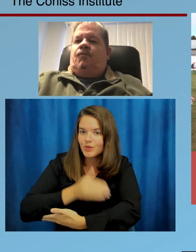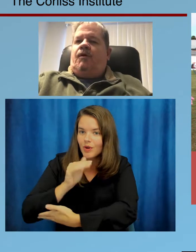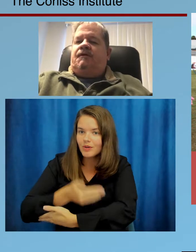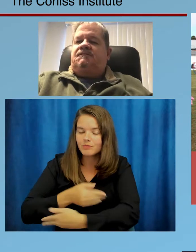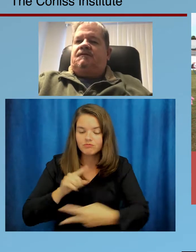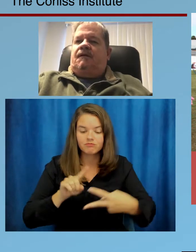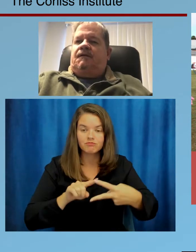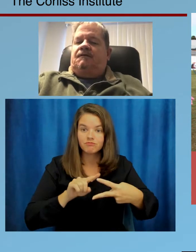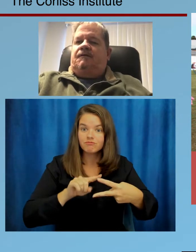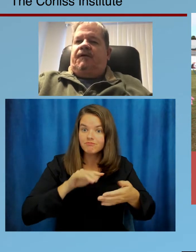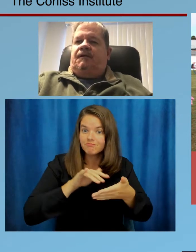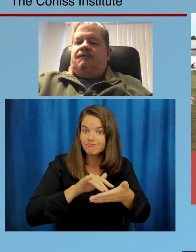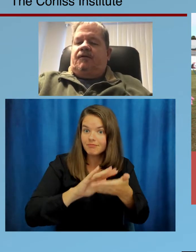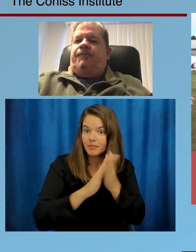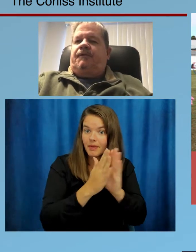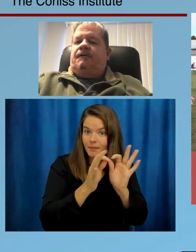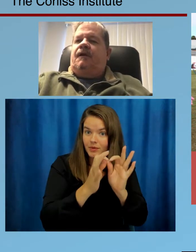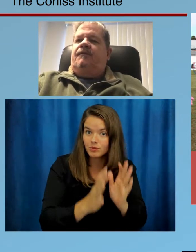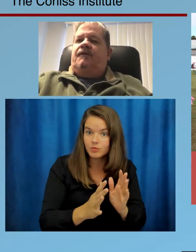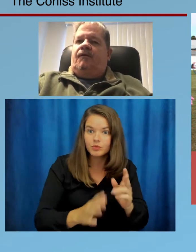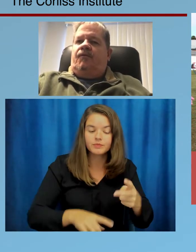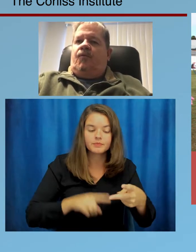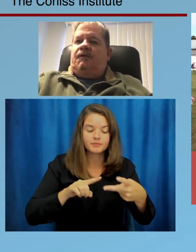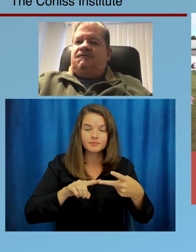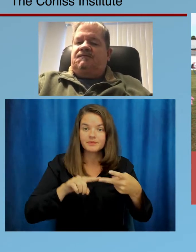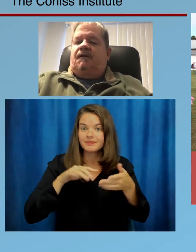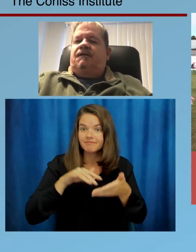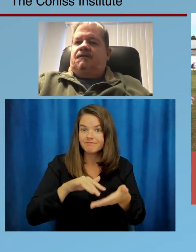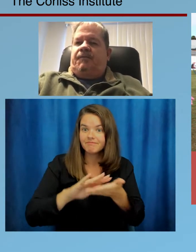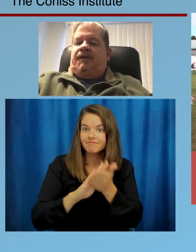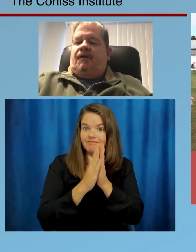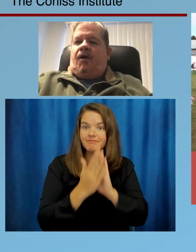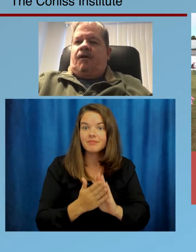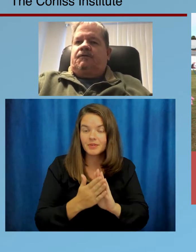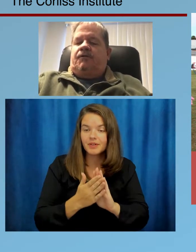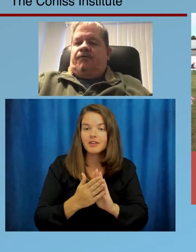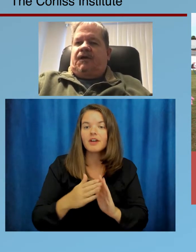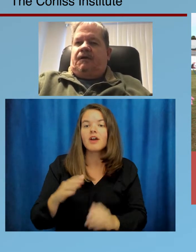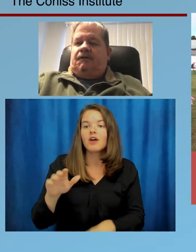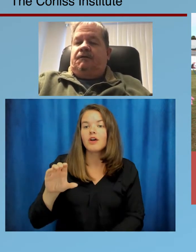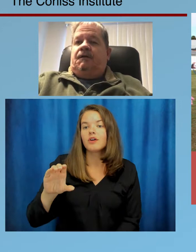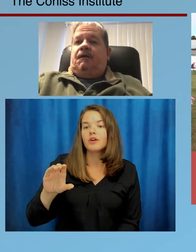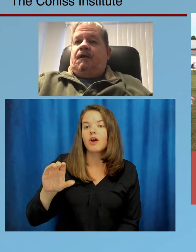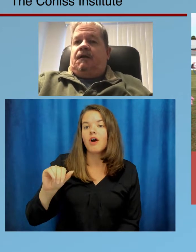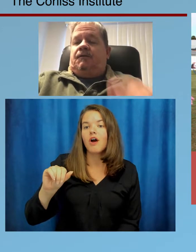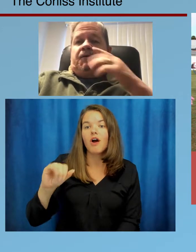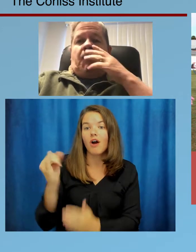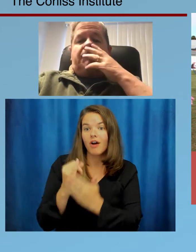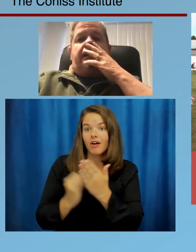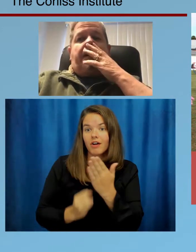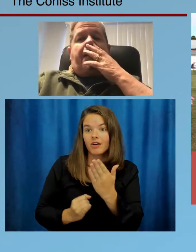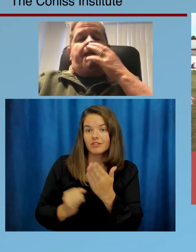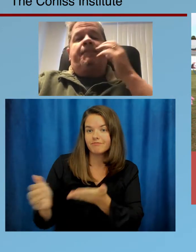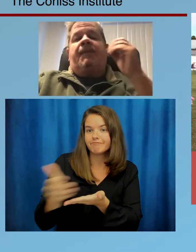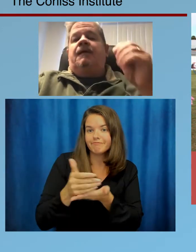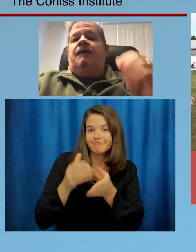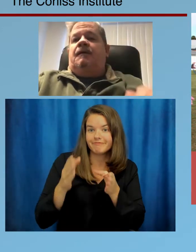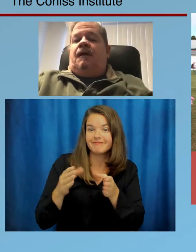daughters. One is studying to be an interpreter, and the other one is studying to be an art curator in New York